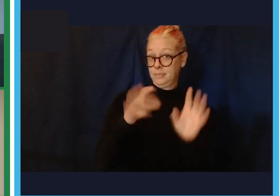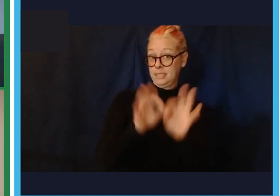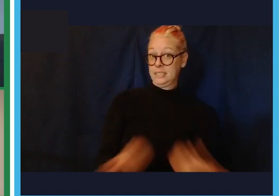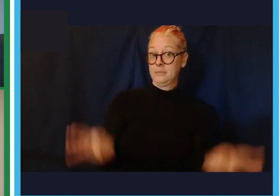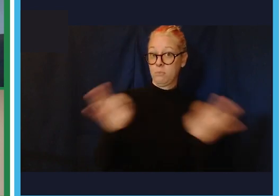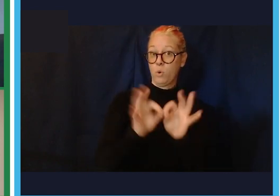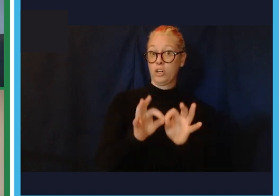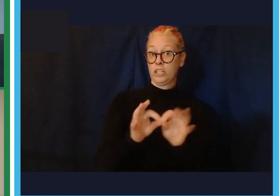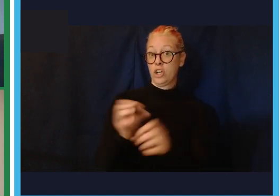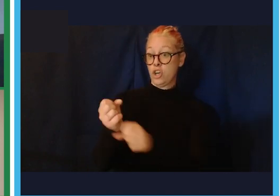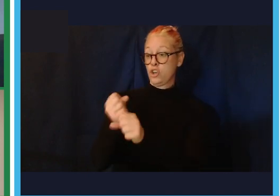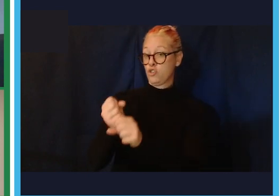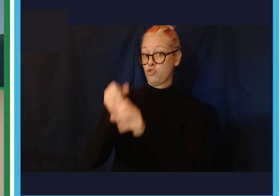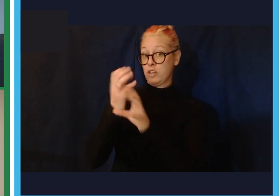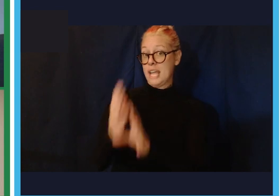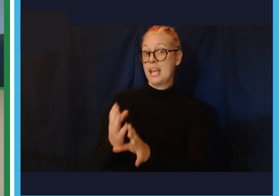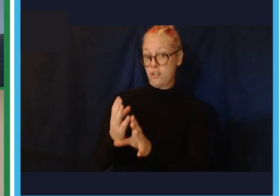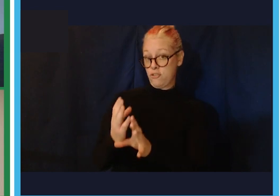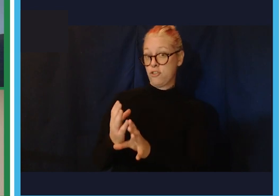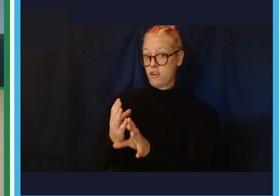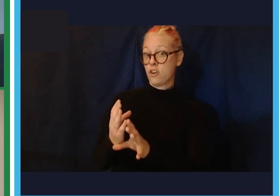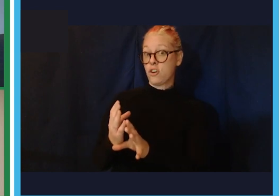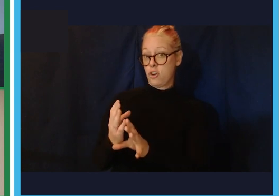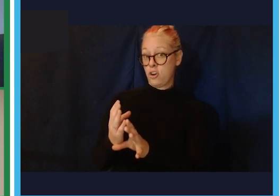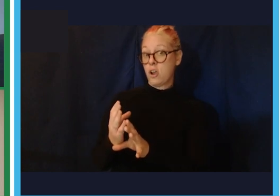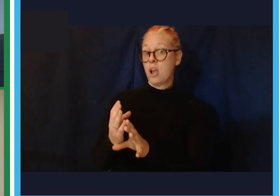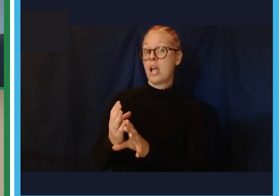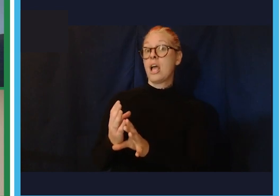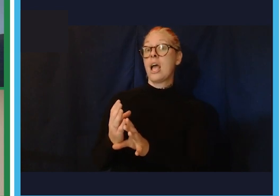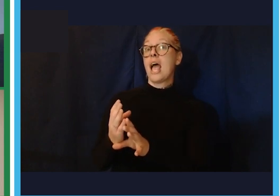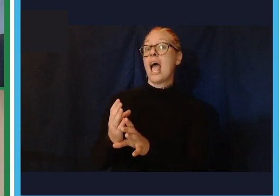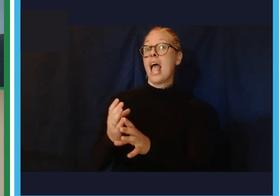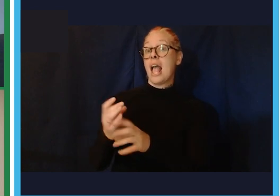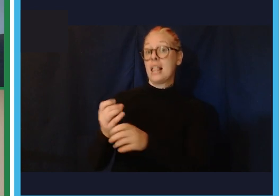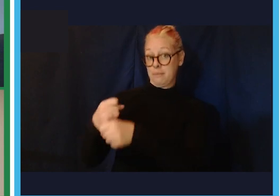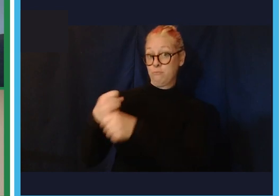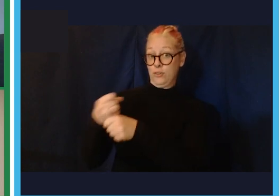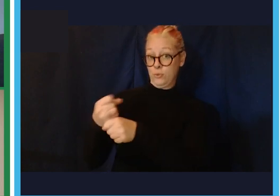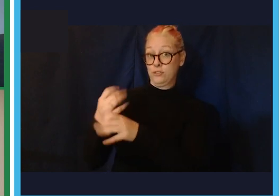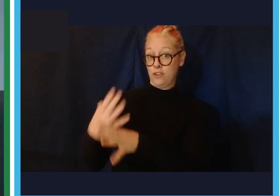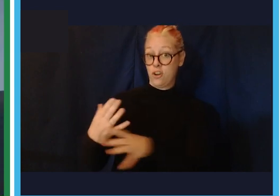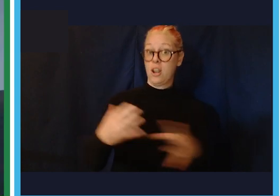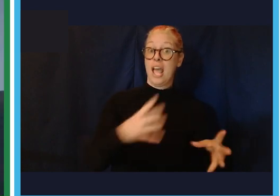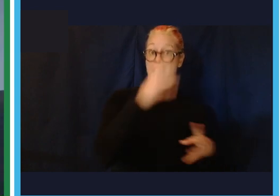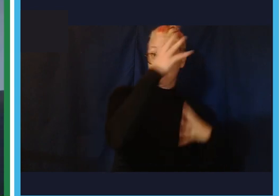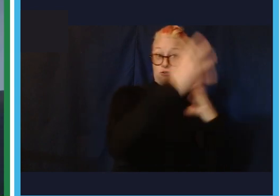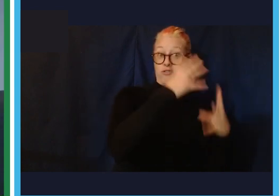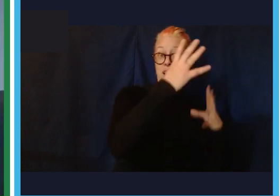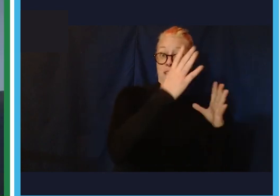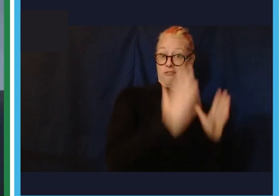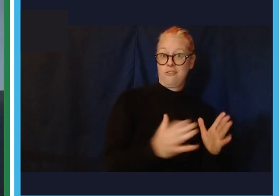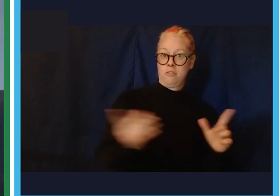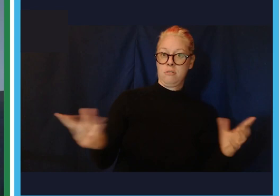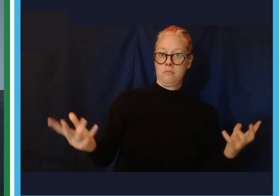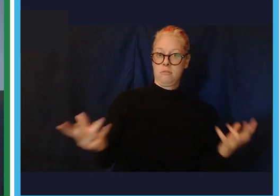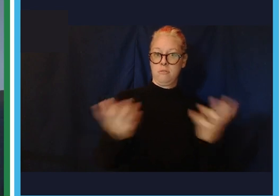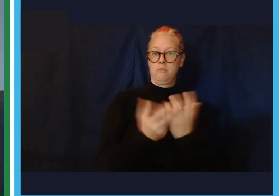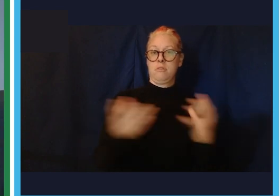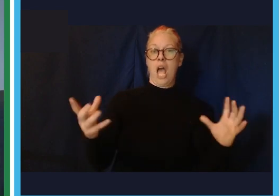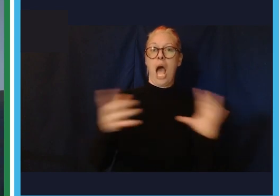long-term relationship and mutually beneficial, and everybody understanding